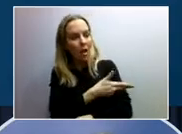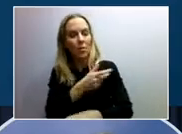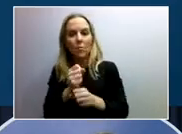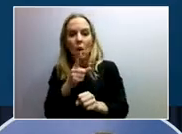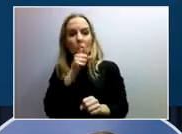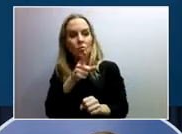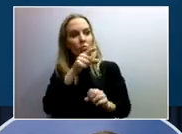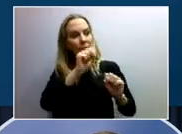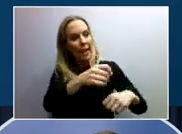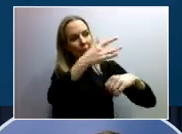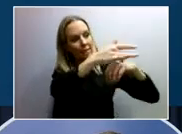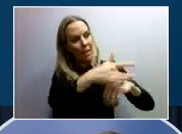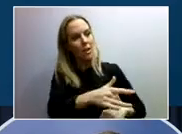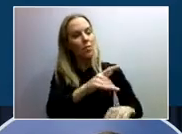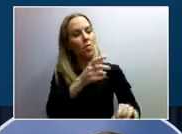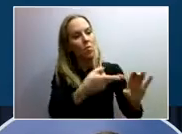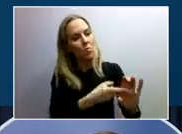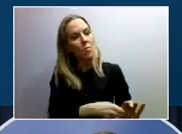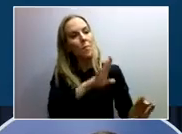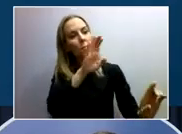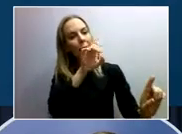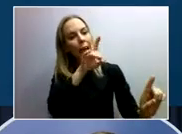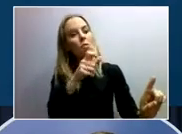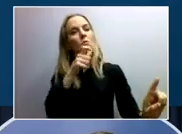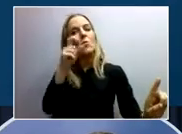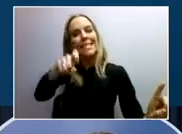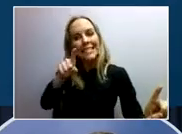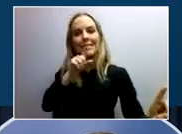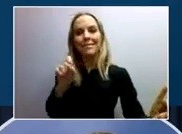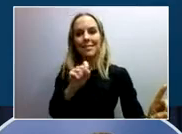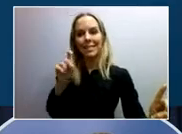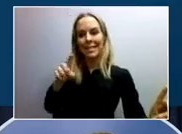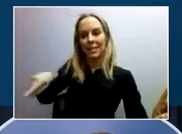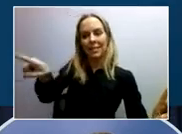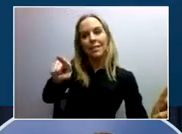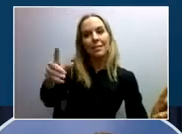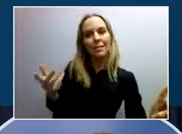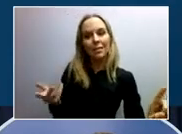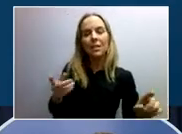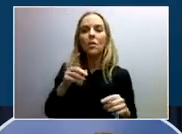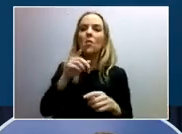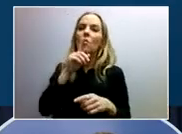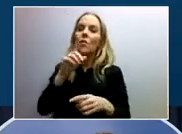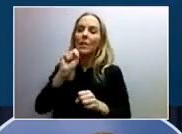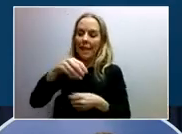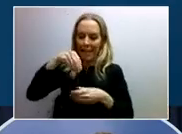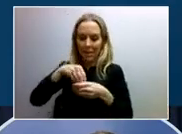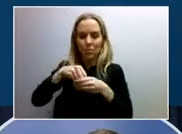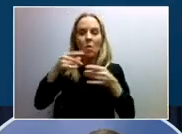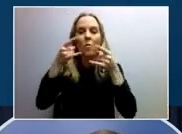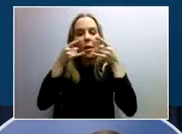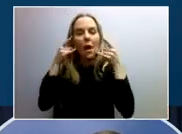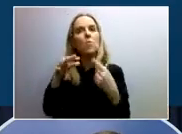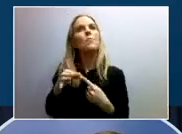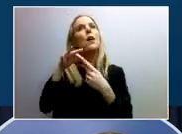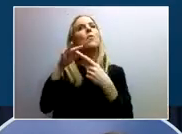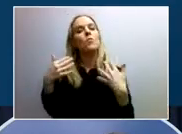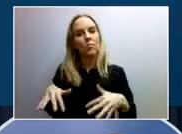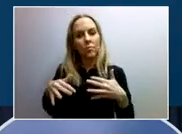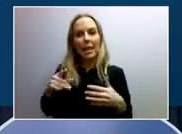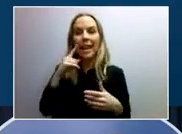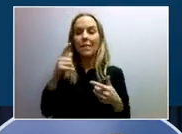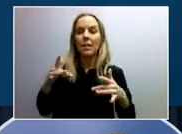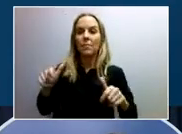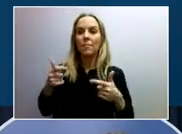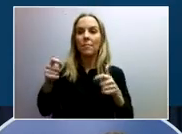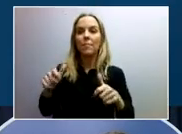needs it. By doing the right things and by wearing a mask indoors, especially in large gatherings, you can